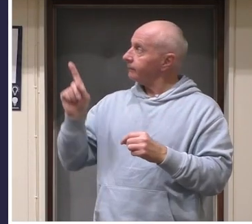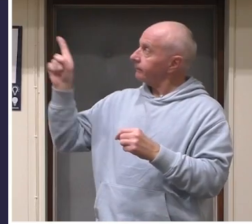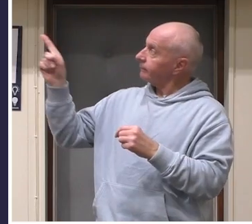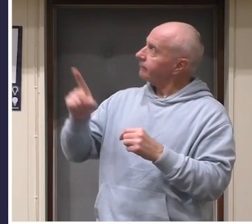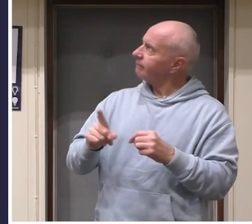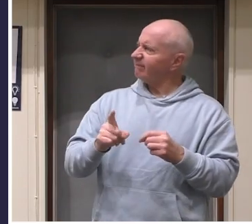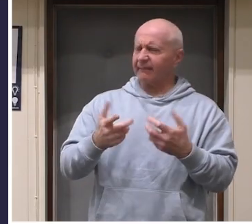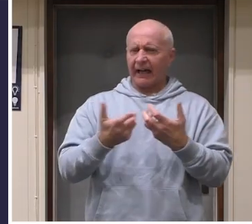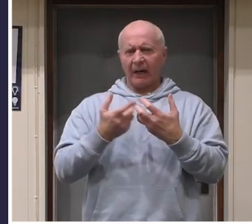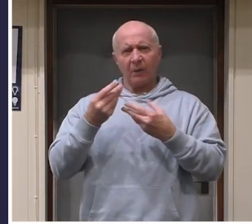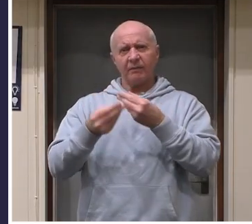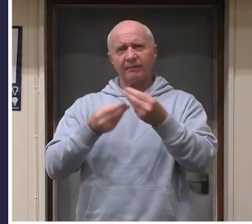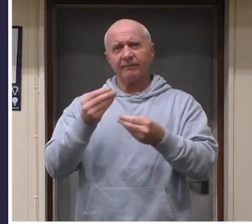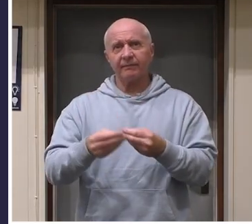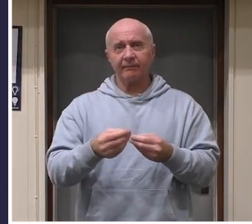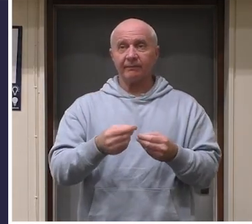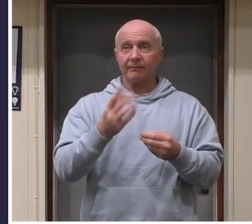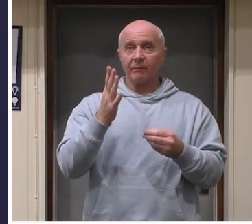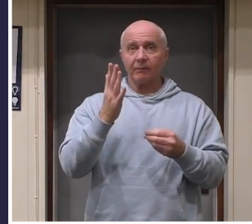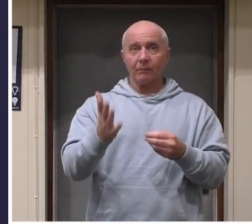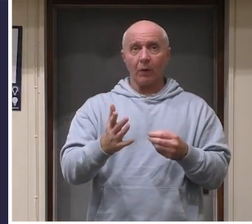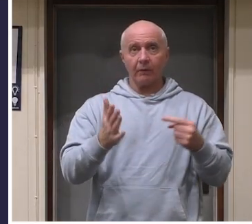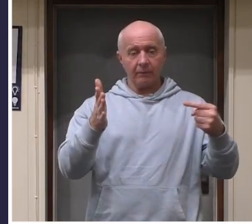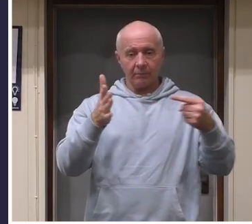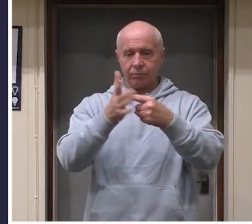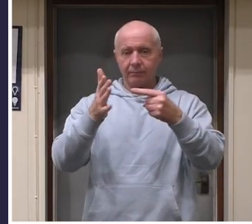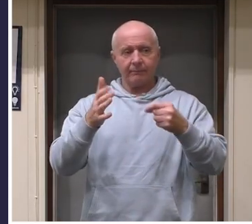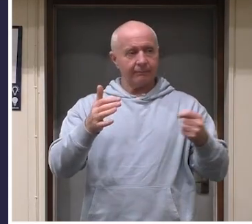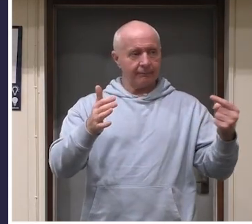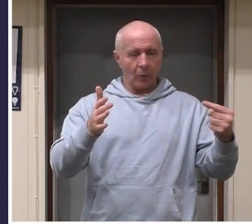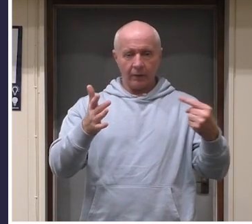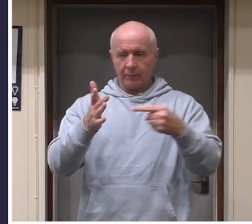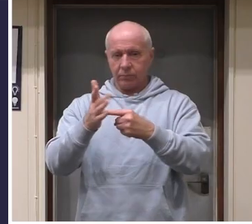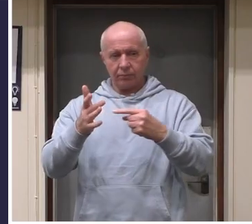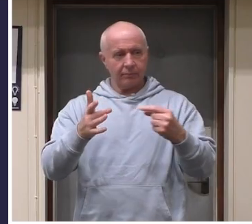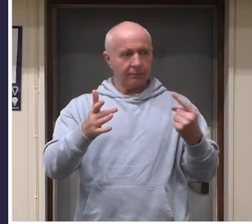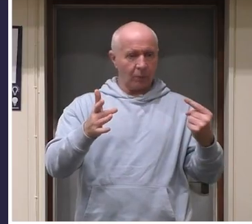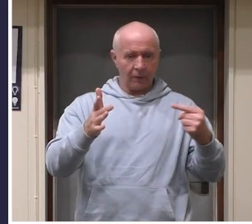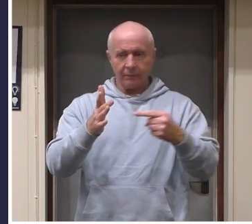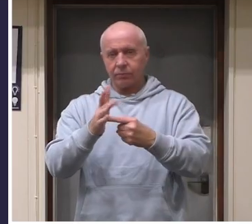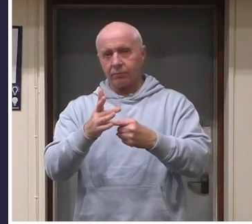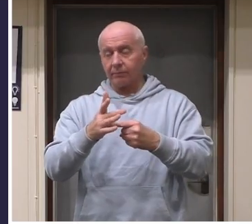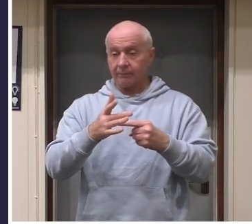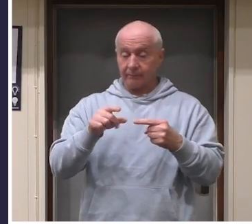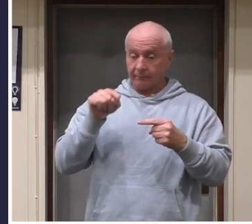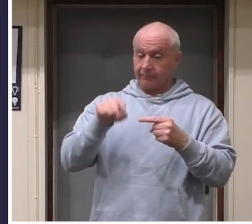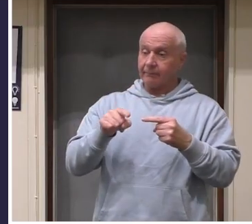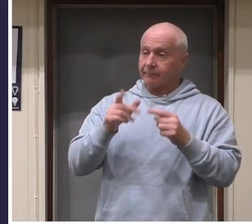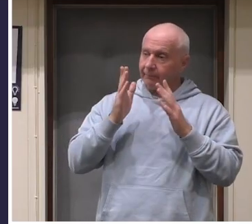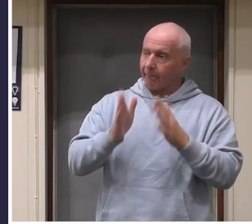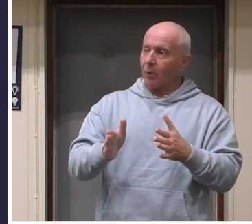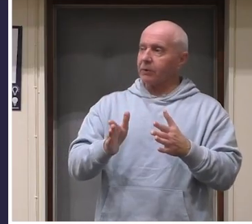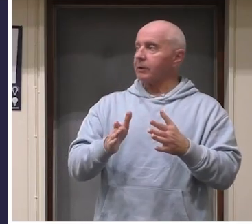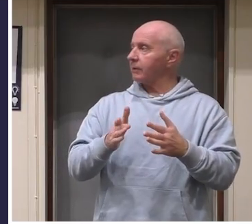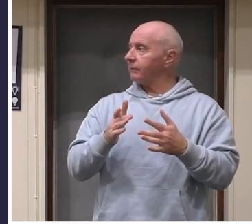that pattern in a one particle at a time experiment is that each and every electron must have